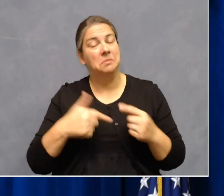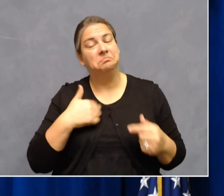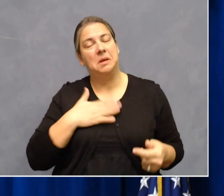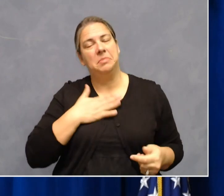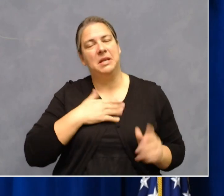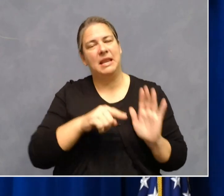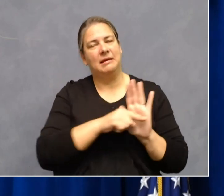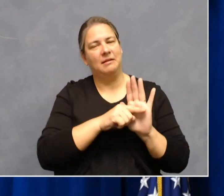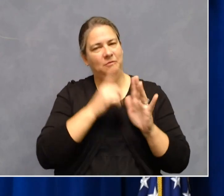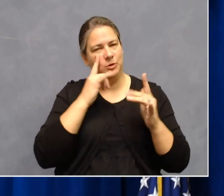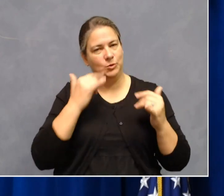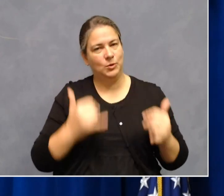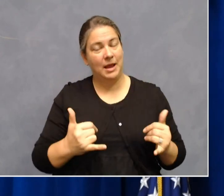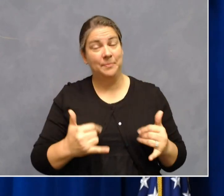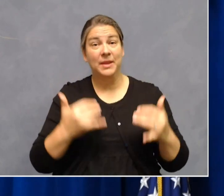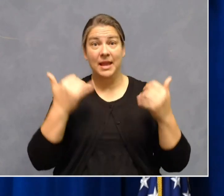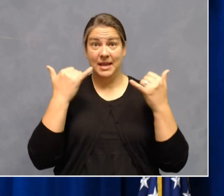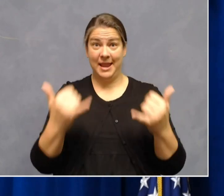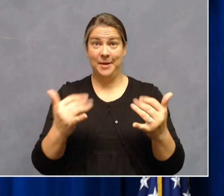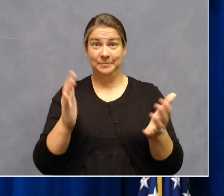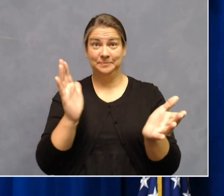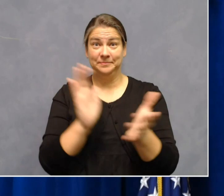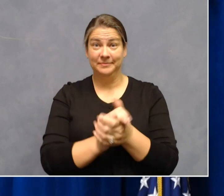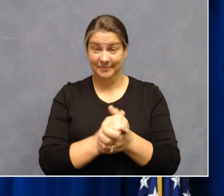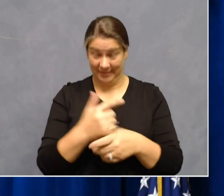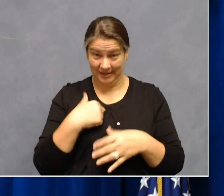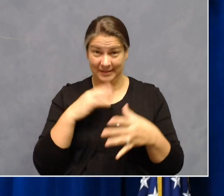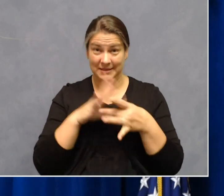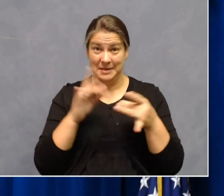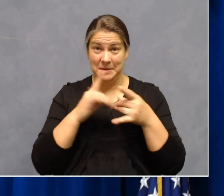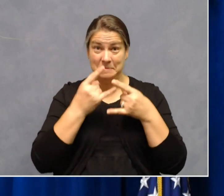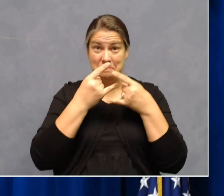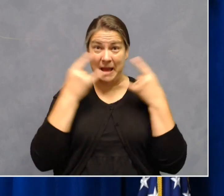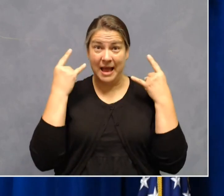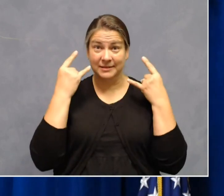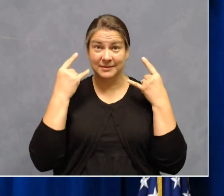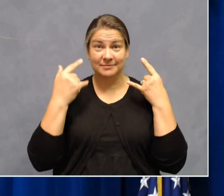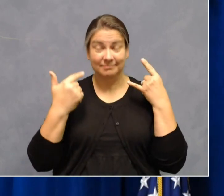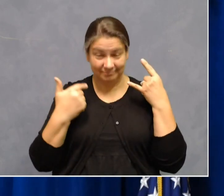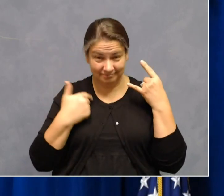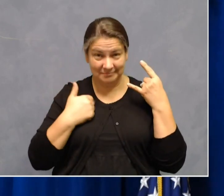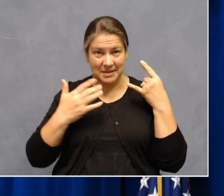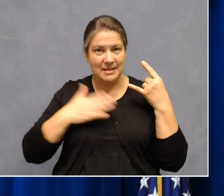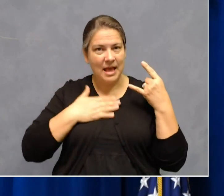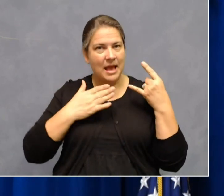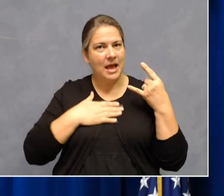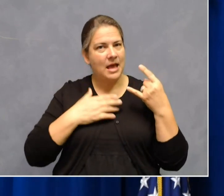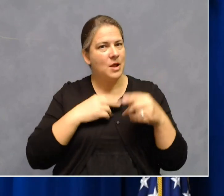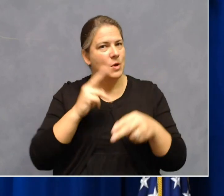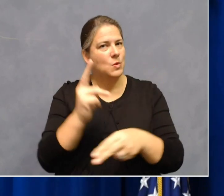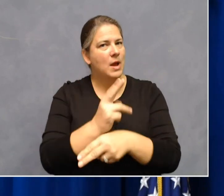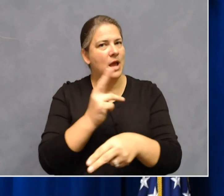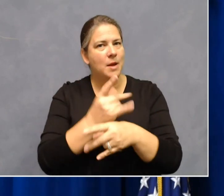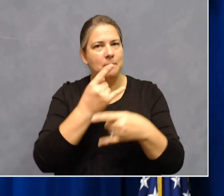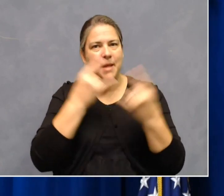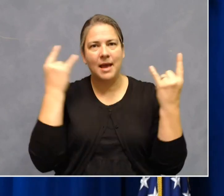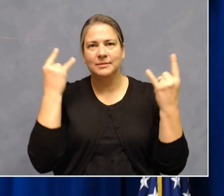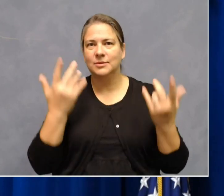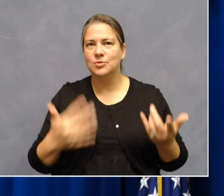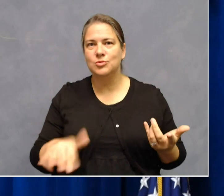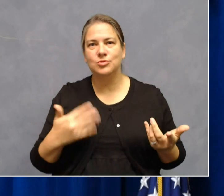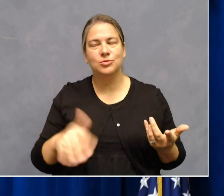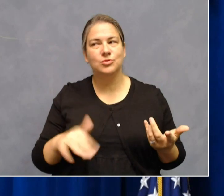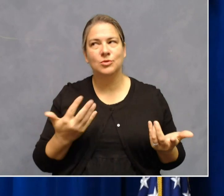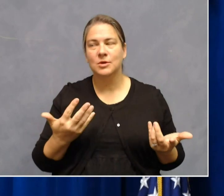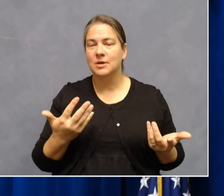and right now, boy, I'm glad that I wear one, and I wear it each time that I'm out away from my family